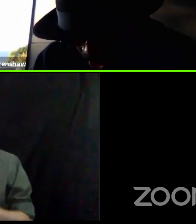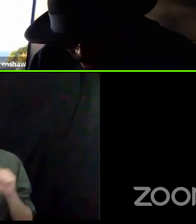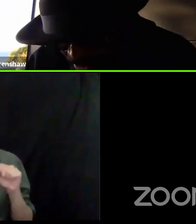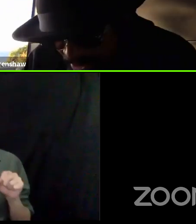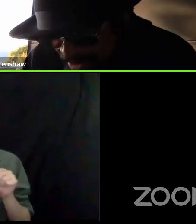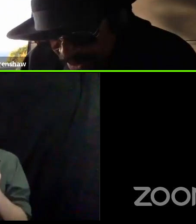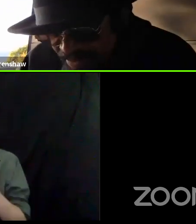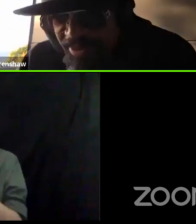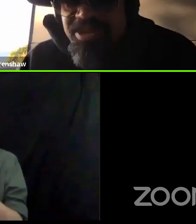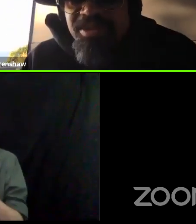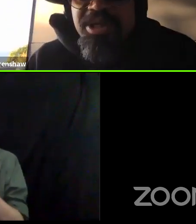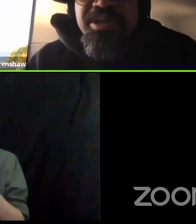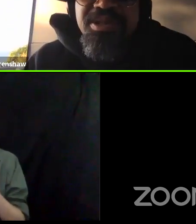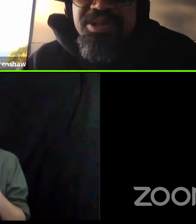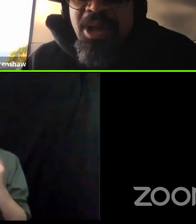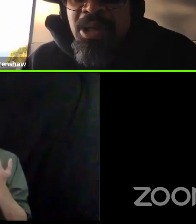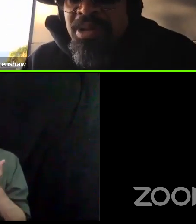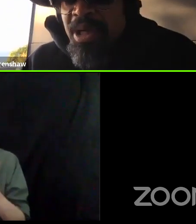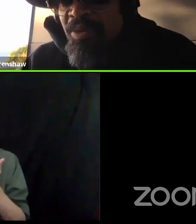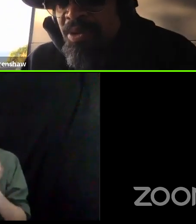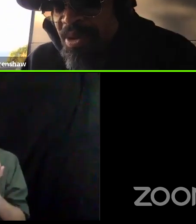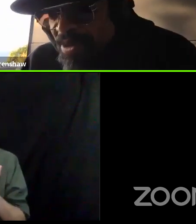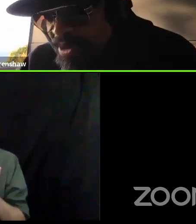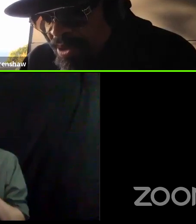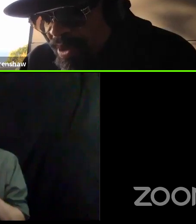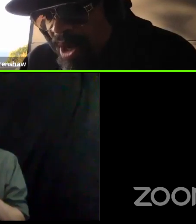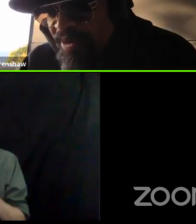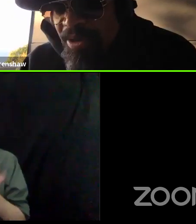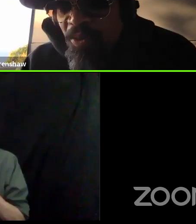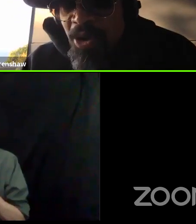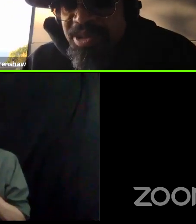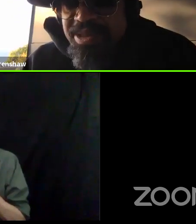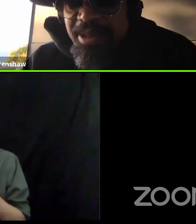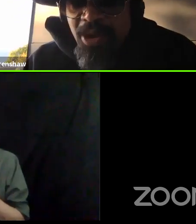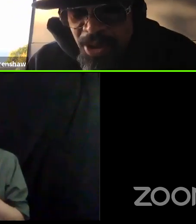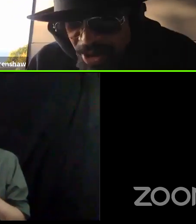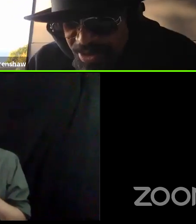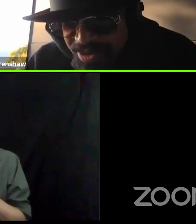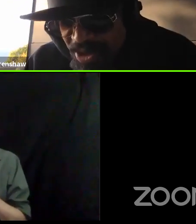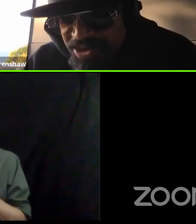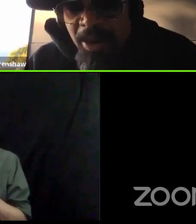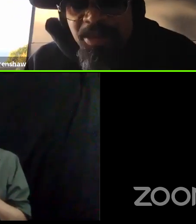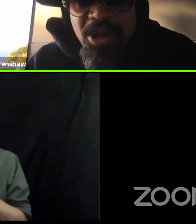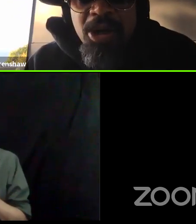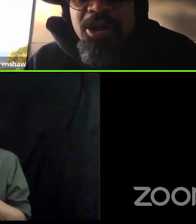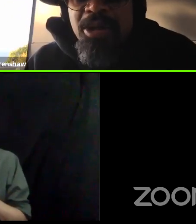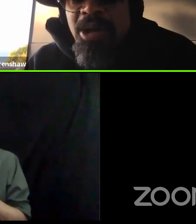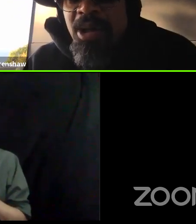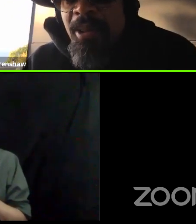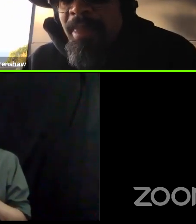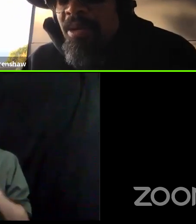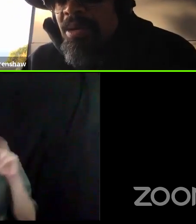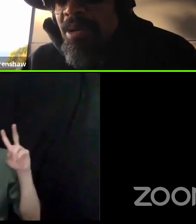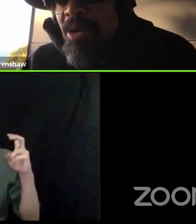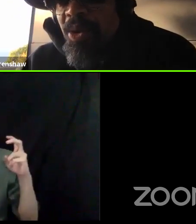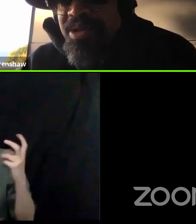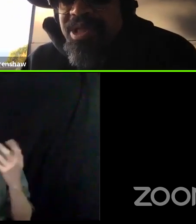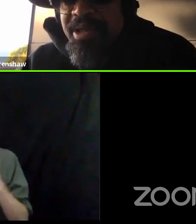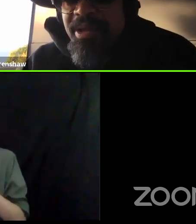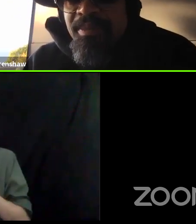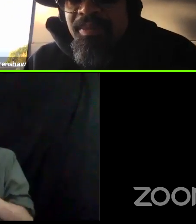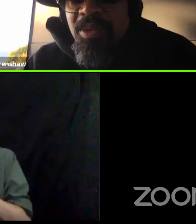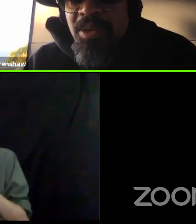you know, there were some lyrics in the song that I wrote it, you know, Arietta Ward is singing on the hook. She goes, how much longer